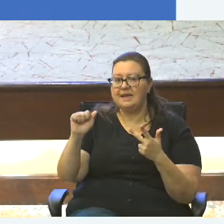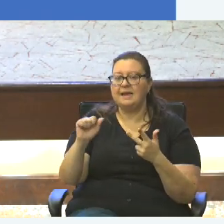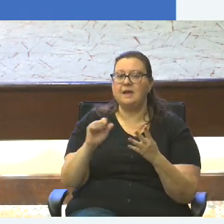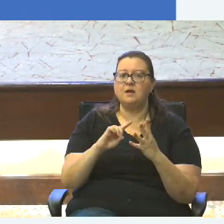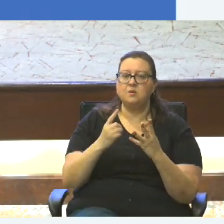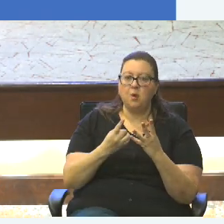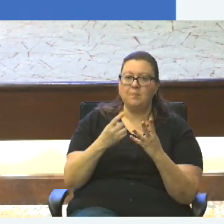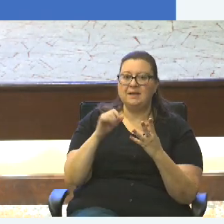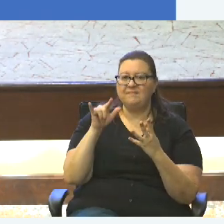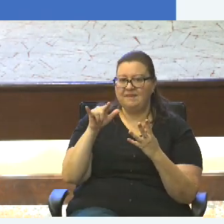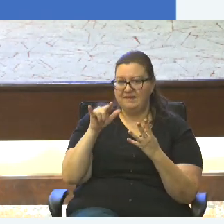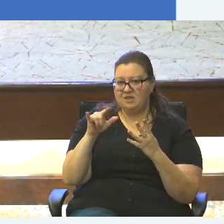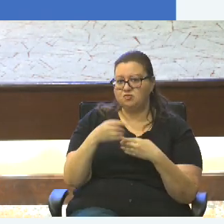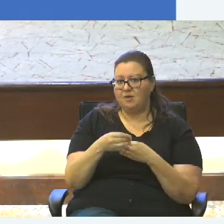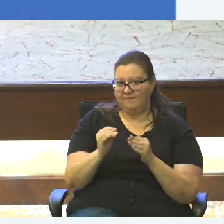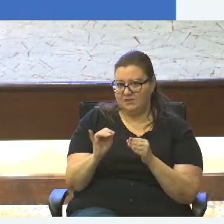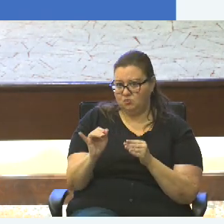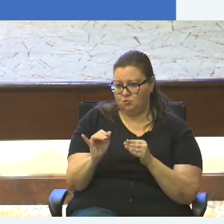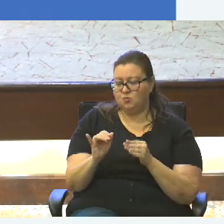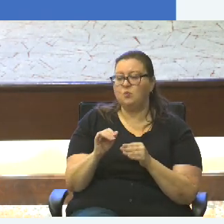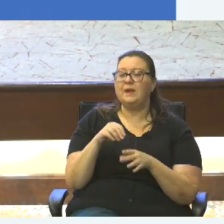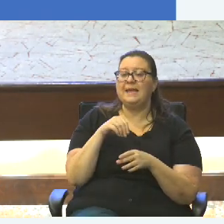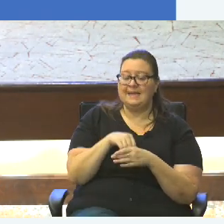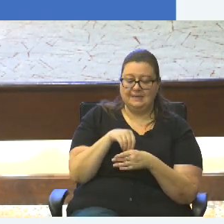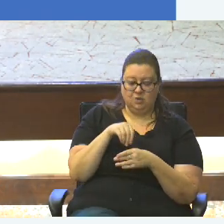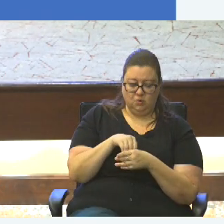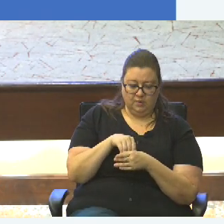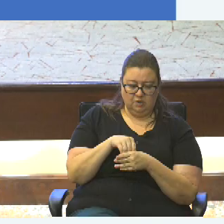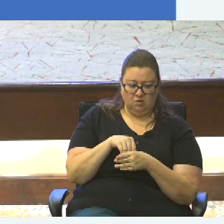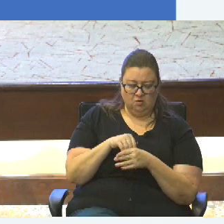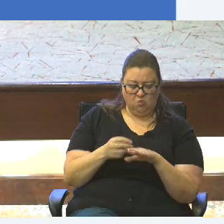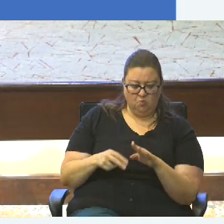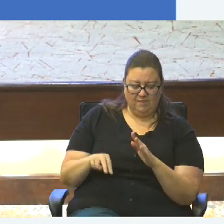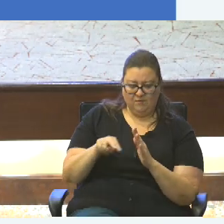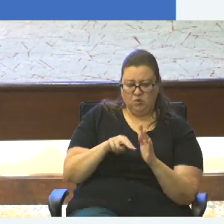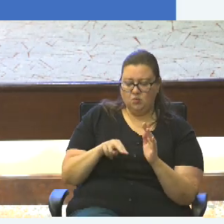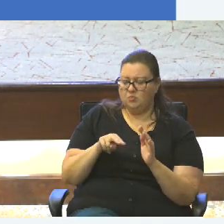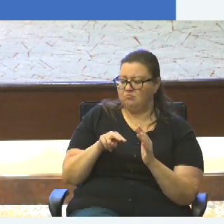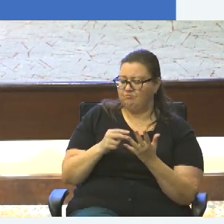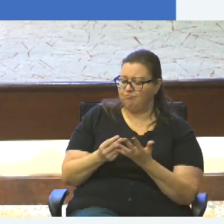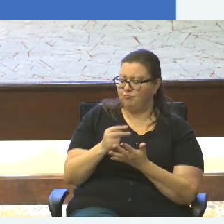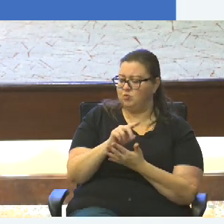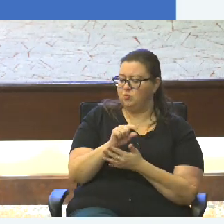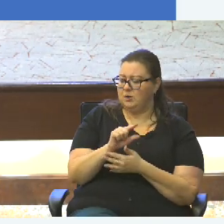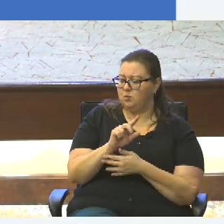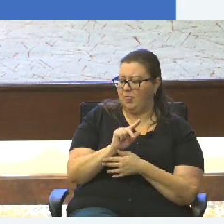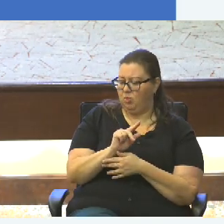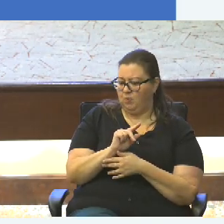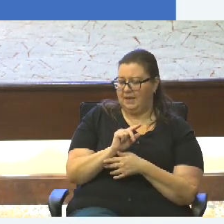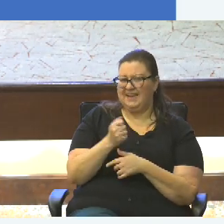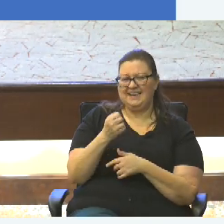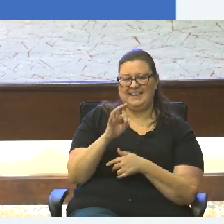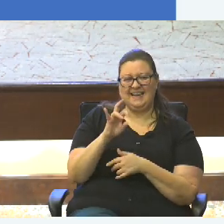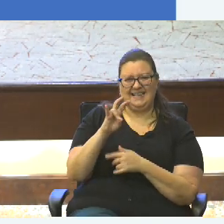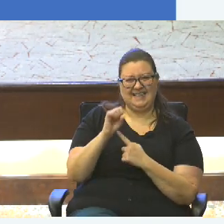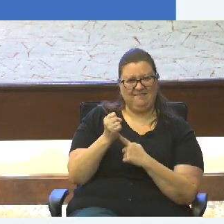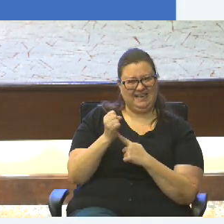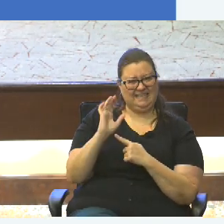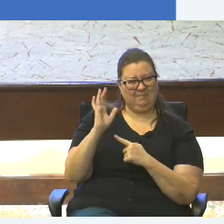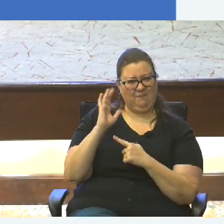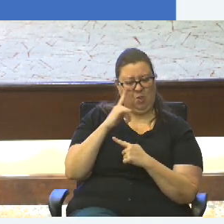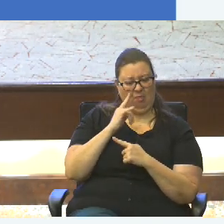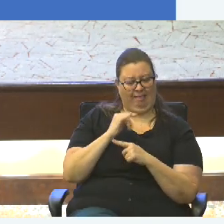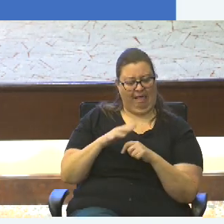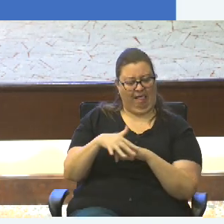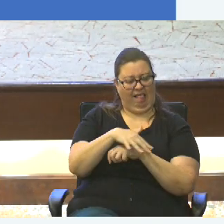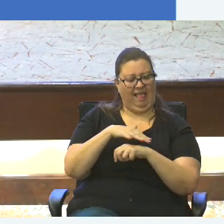Aviation offices for the city. The interior, of course, was renewed in 2023. The 1970s era